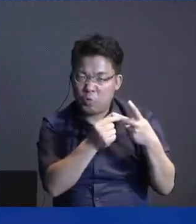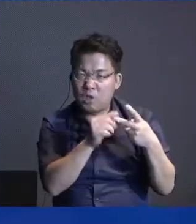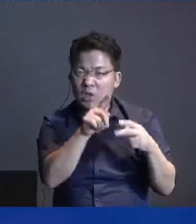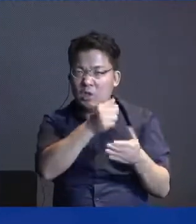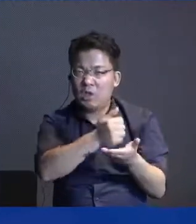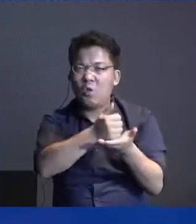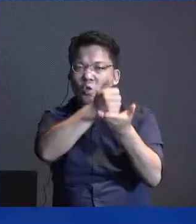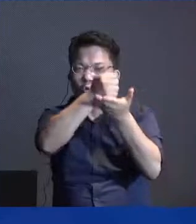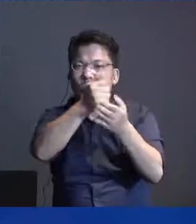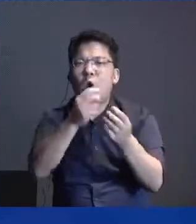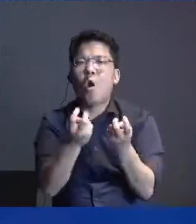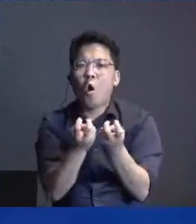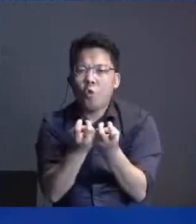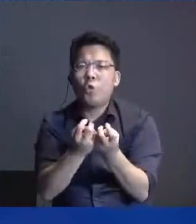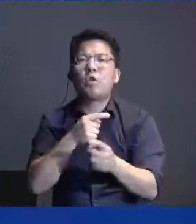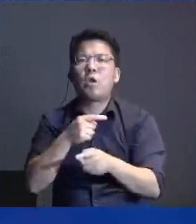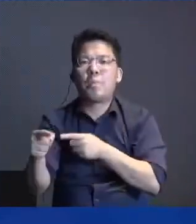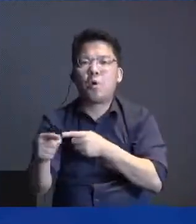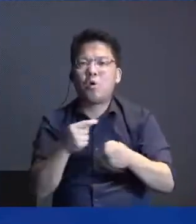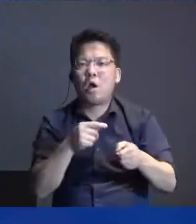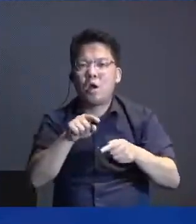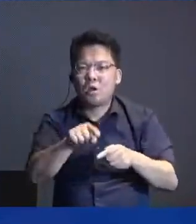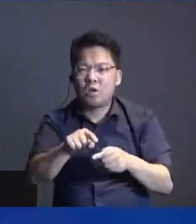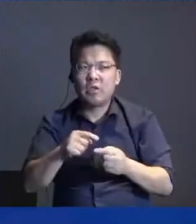care facility level.